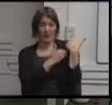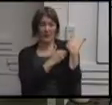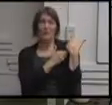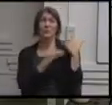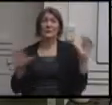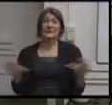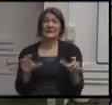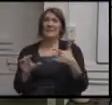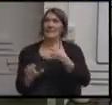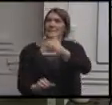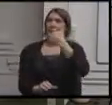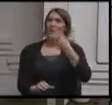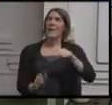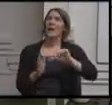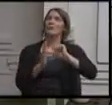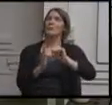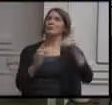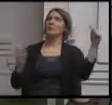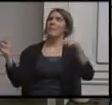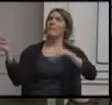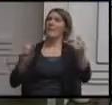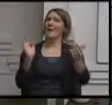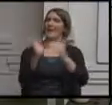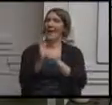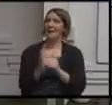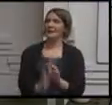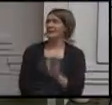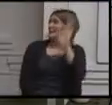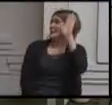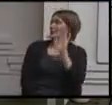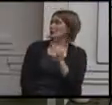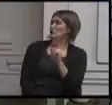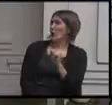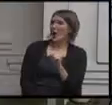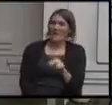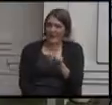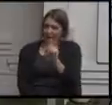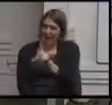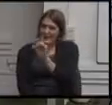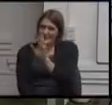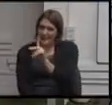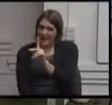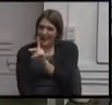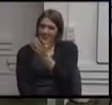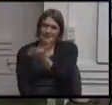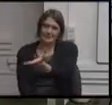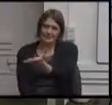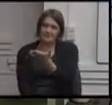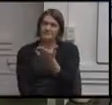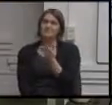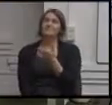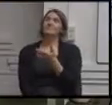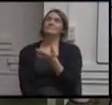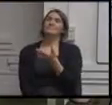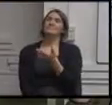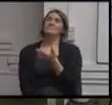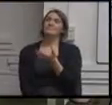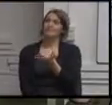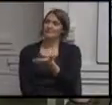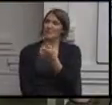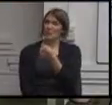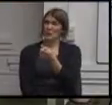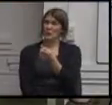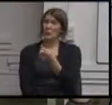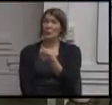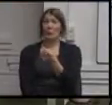it. So, and I know Dick wanted to throw well, and my next question was going to be to Mr. DeGray, because Dick, you were